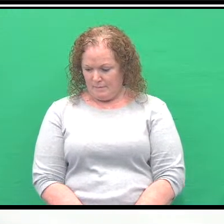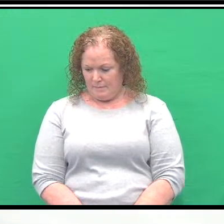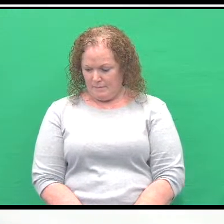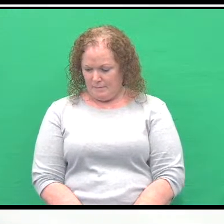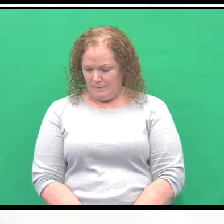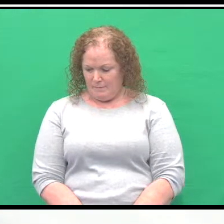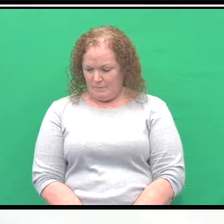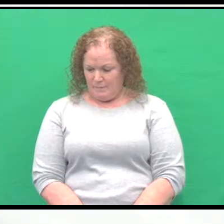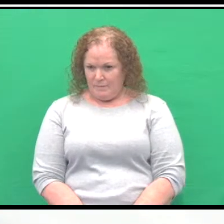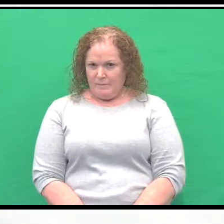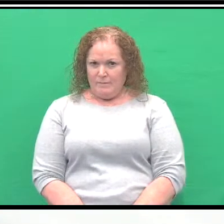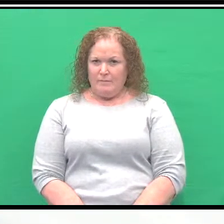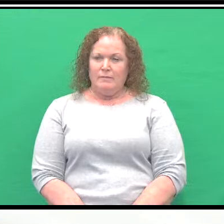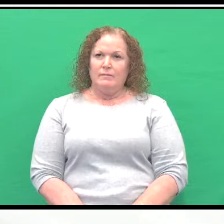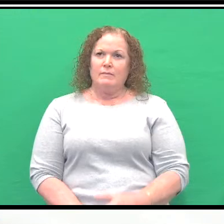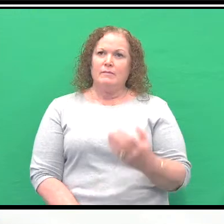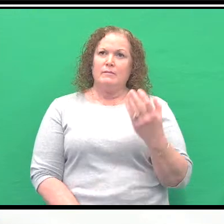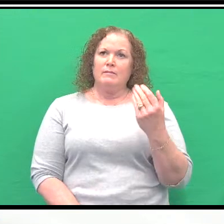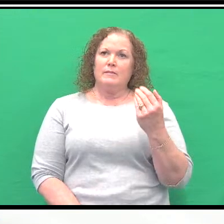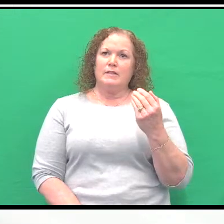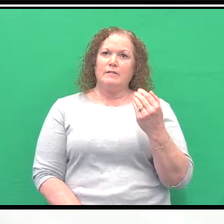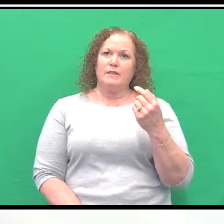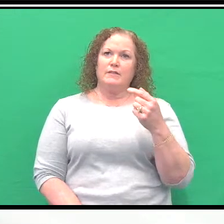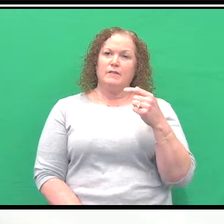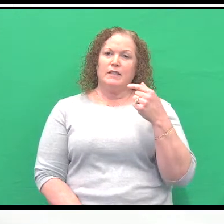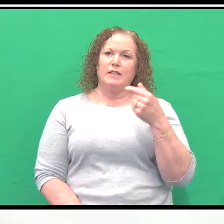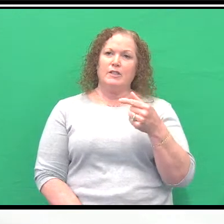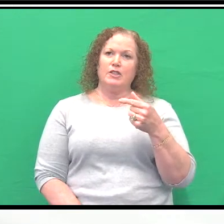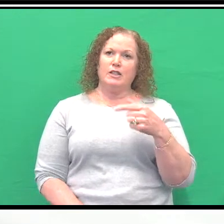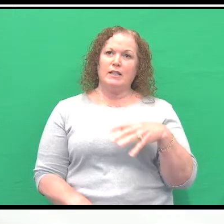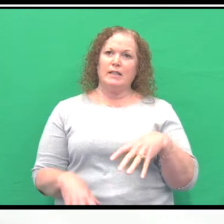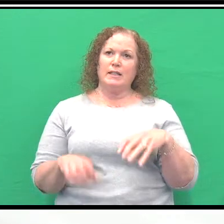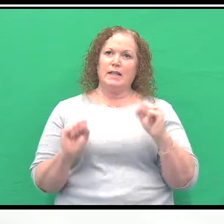15G, adoption of resolution number